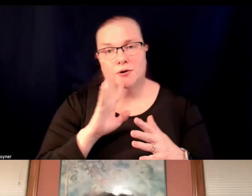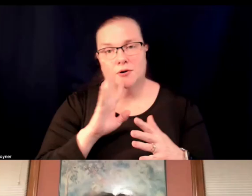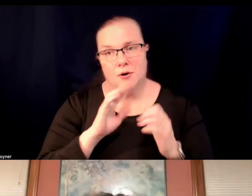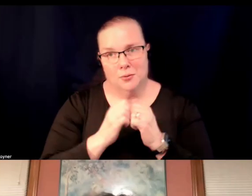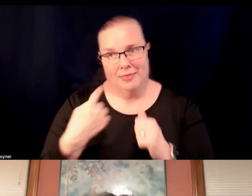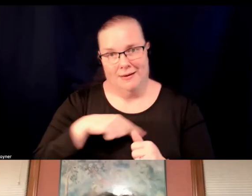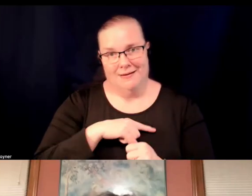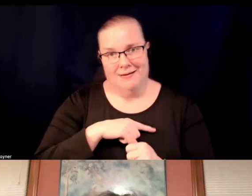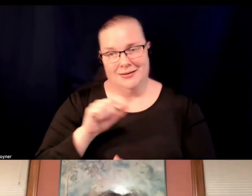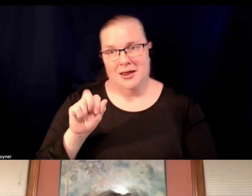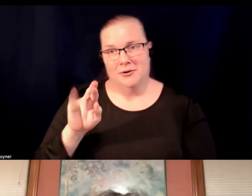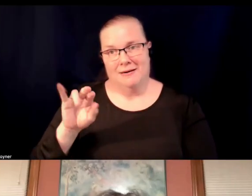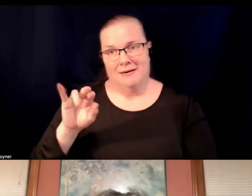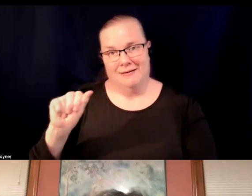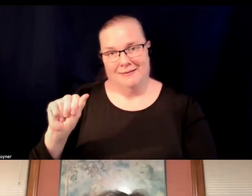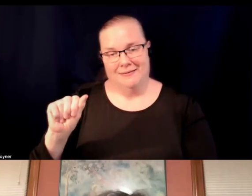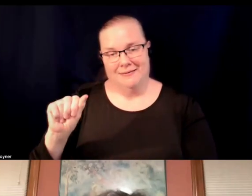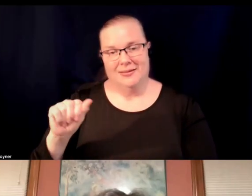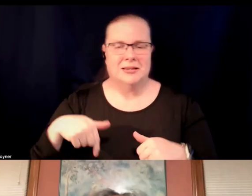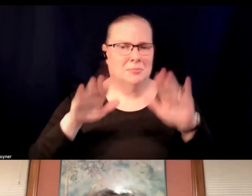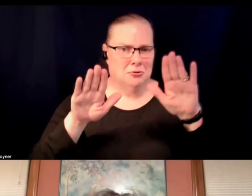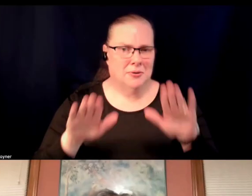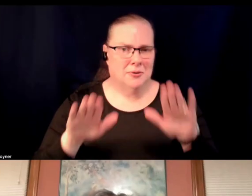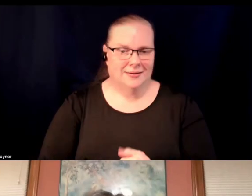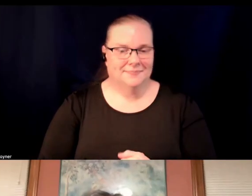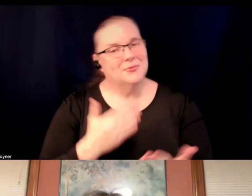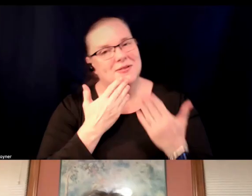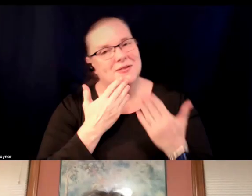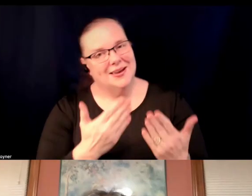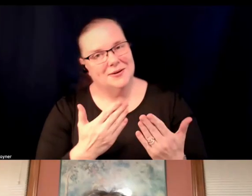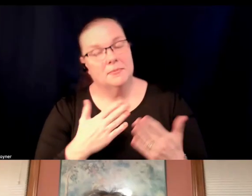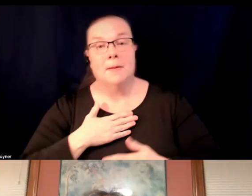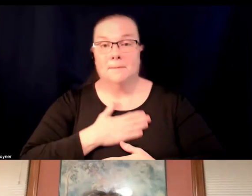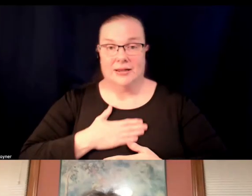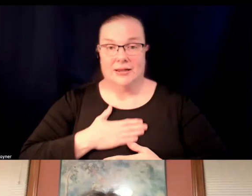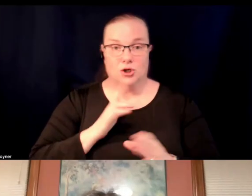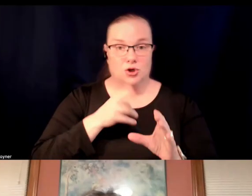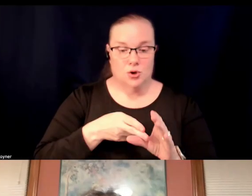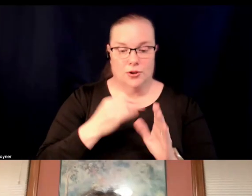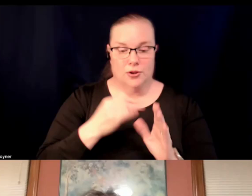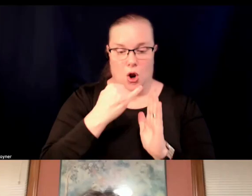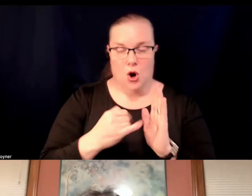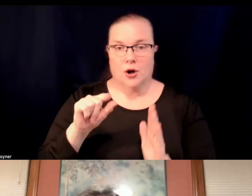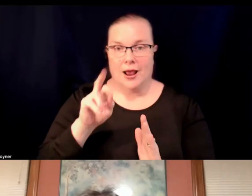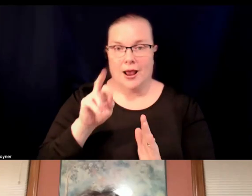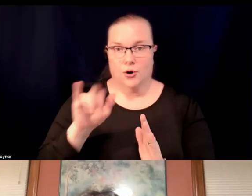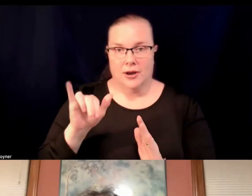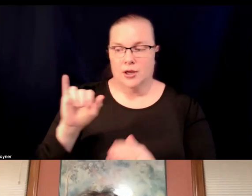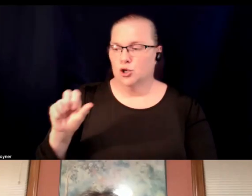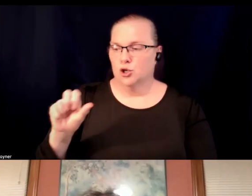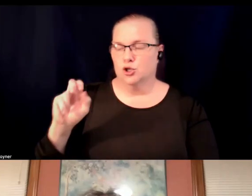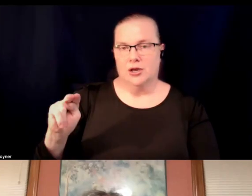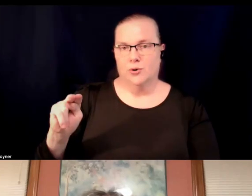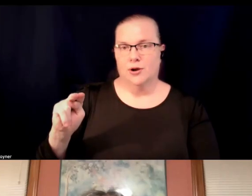This has been great. Thank you. Please join us for her art gallery during our January Arts